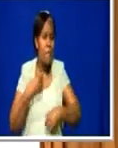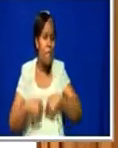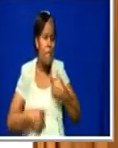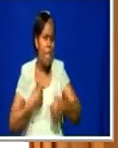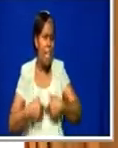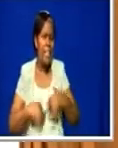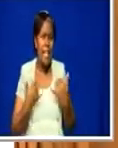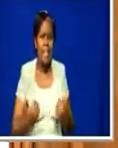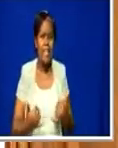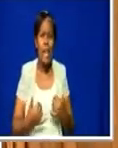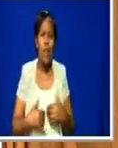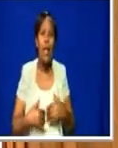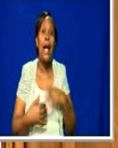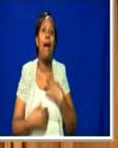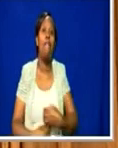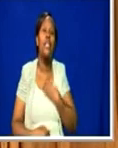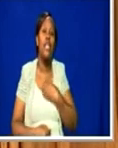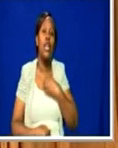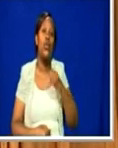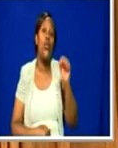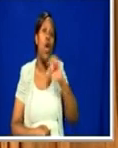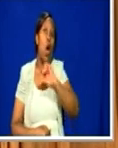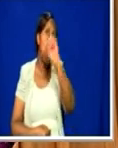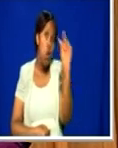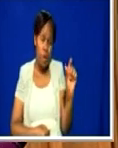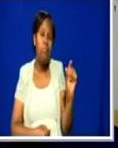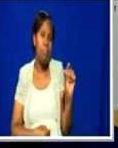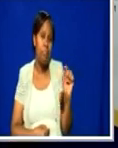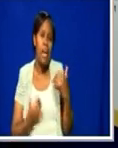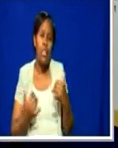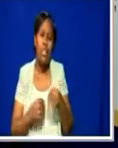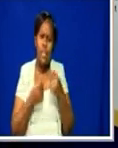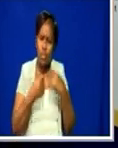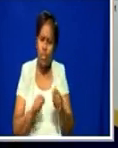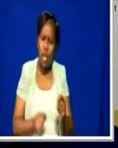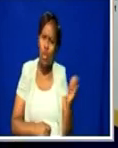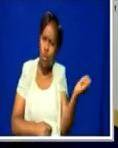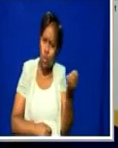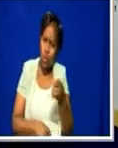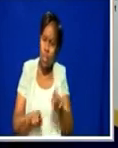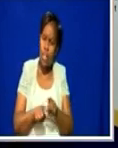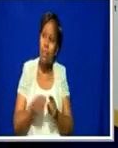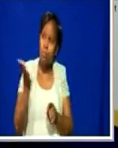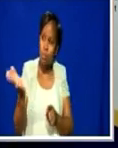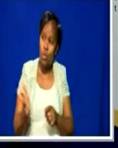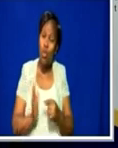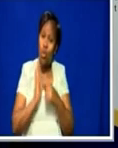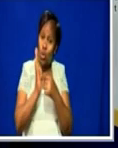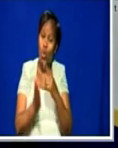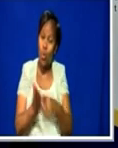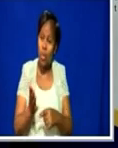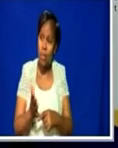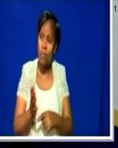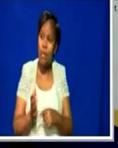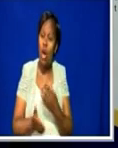like I'm now an astronaut and I'm going to space. And so Mwalimu is trying to draw there. He's drawing something just to show you what you need to be doing. So this is the point